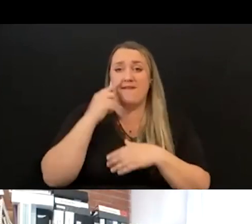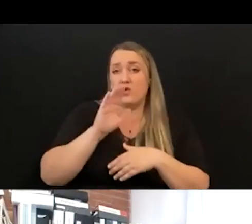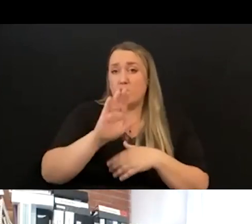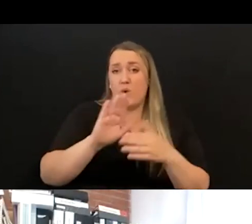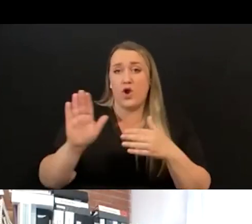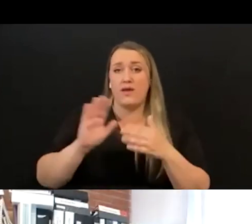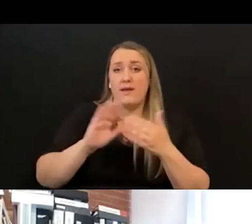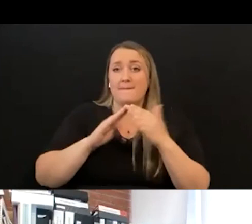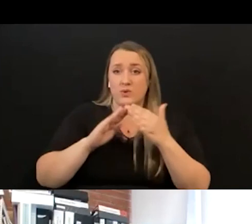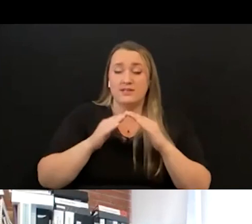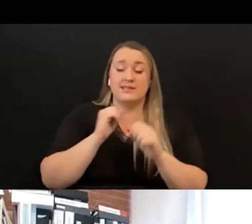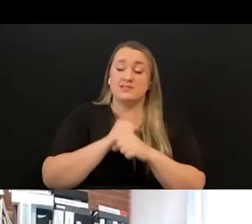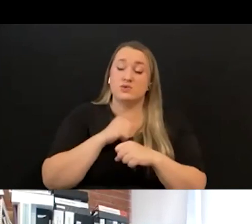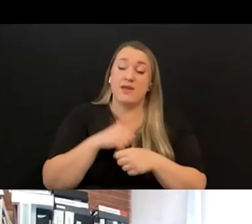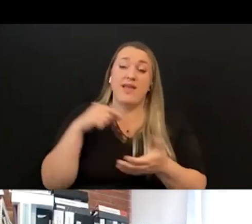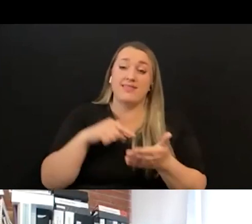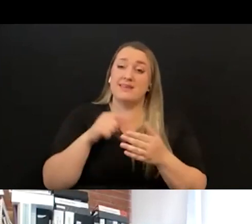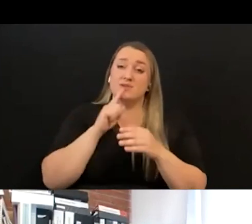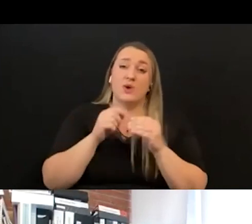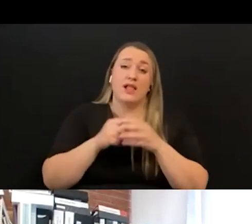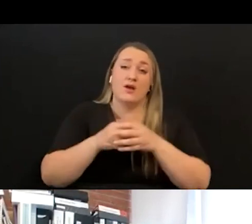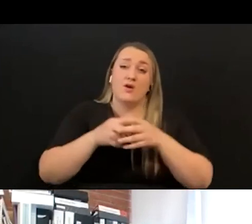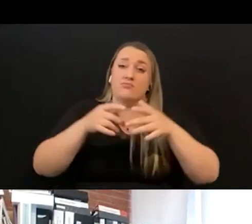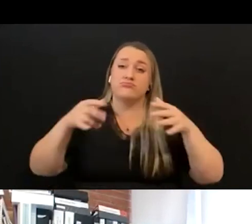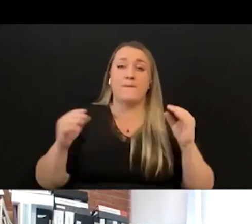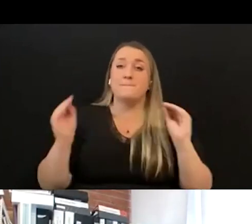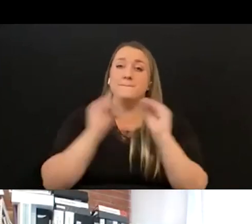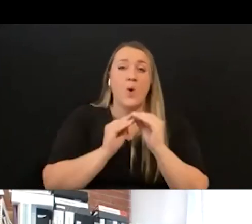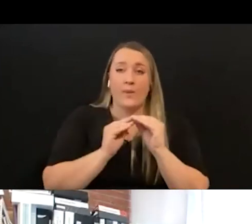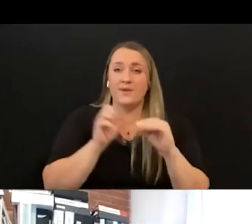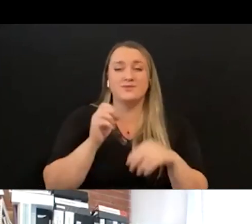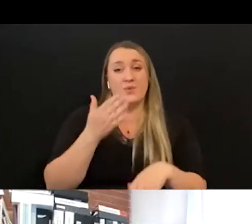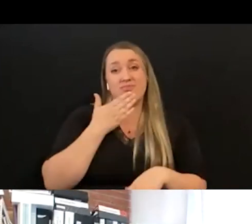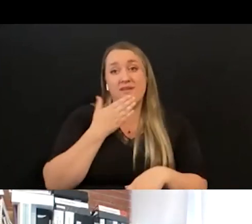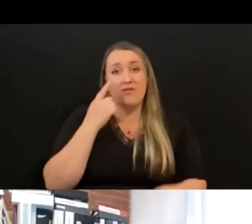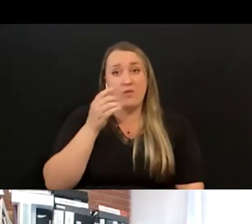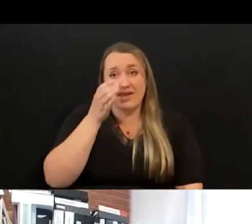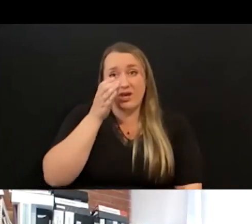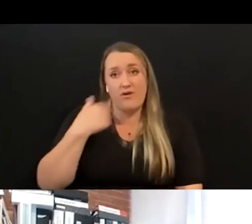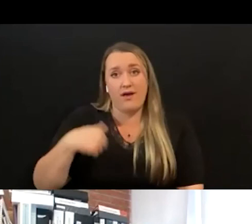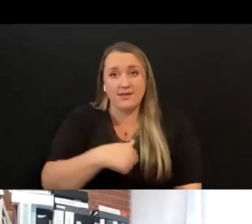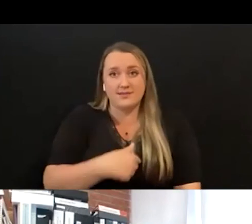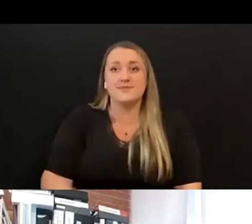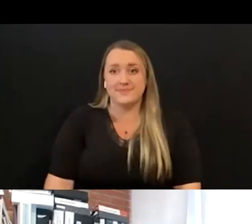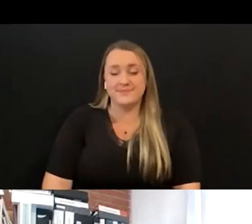make this blossom even further. So thank you for hearing us.